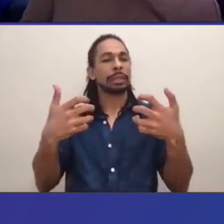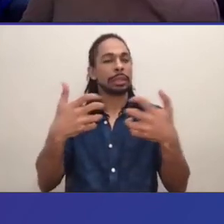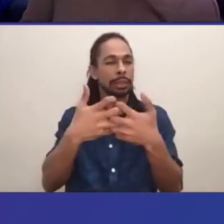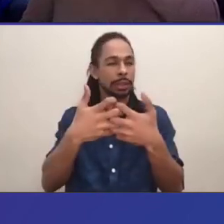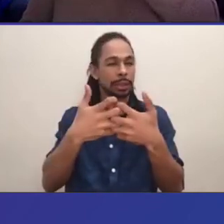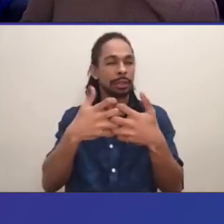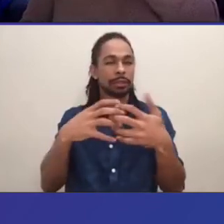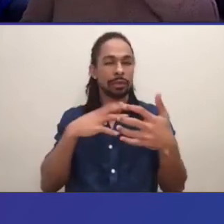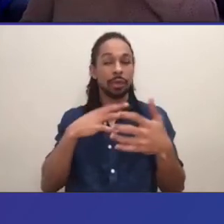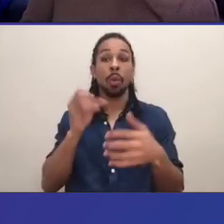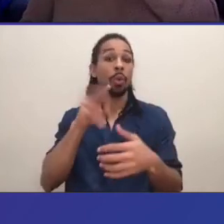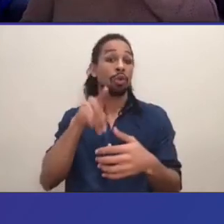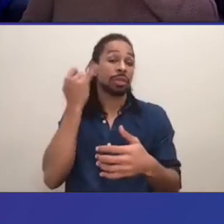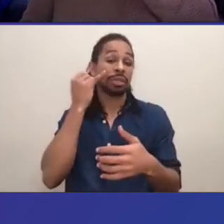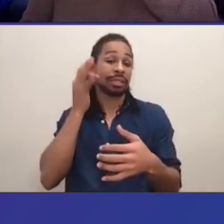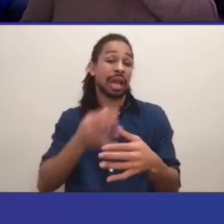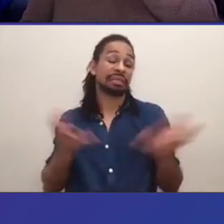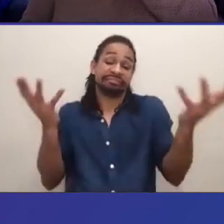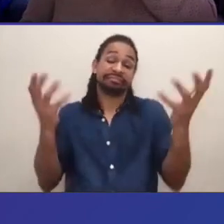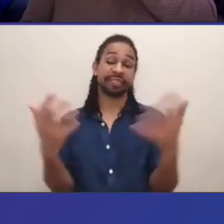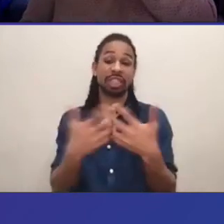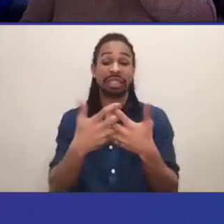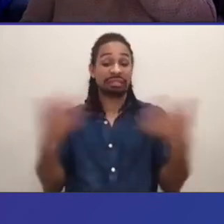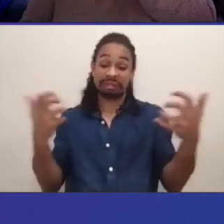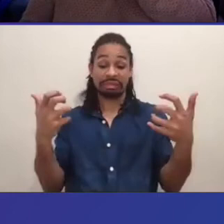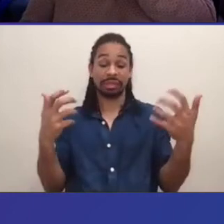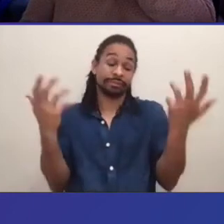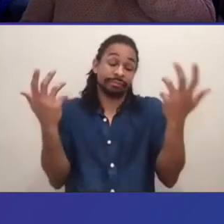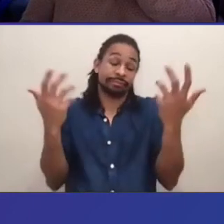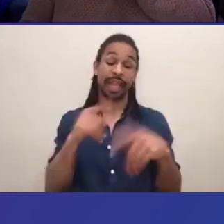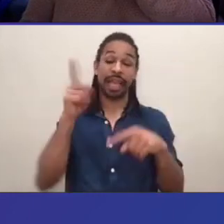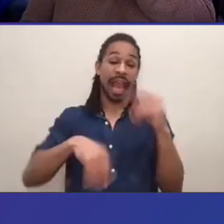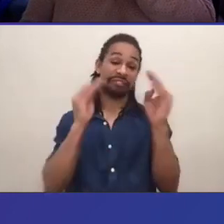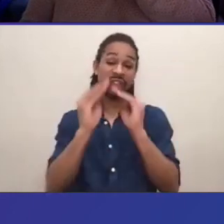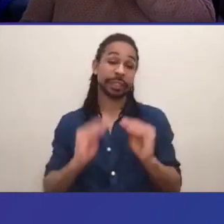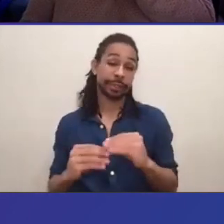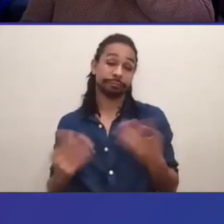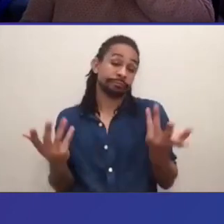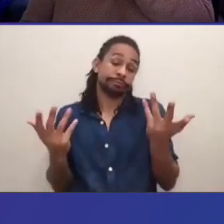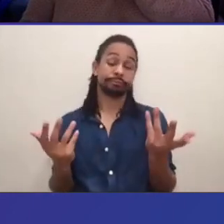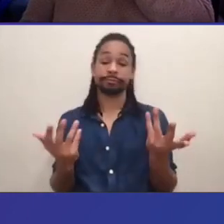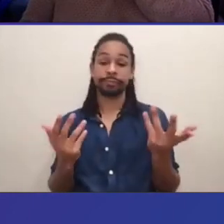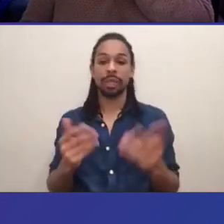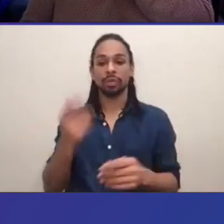is irreparable? And in order for this work to happen,